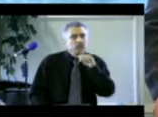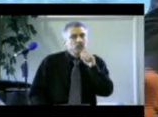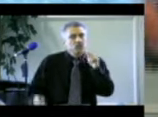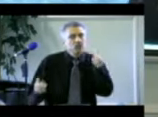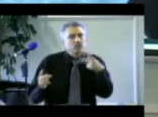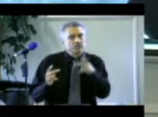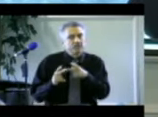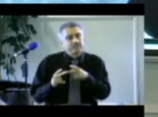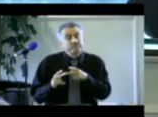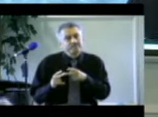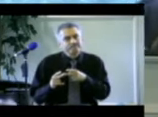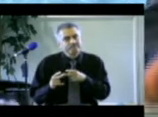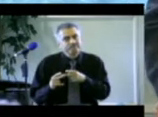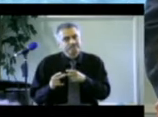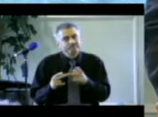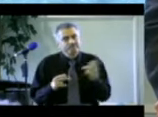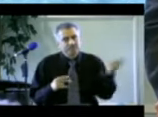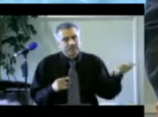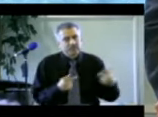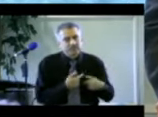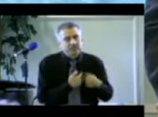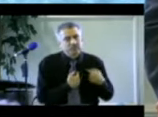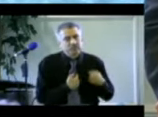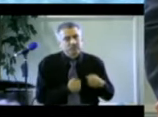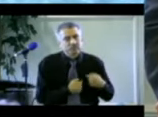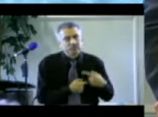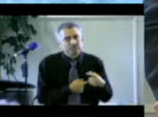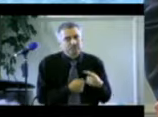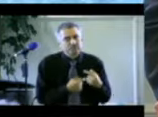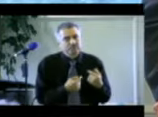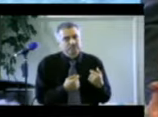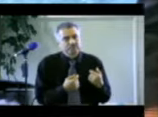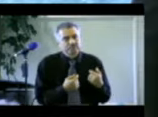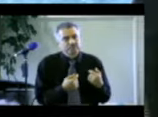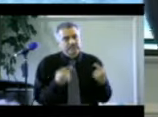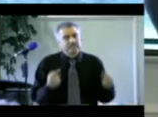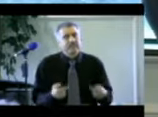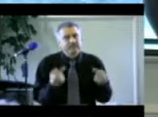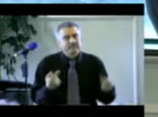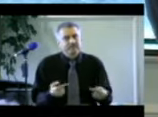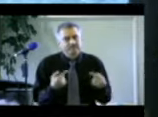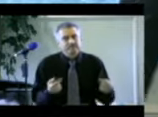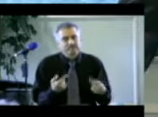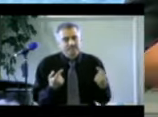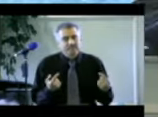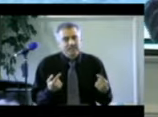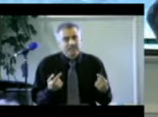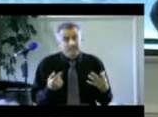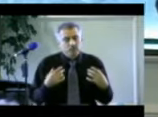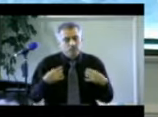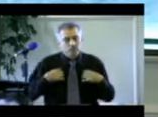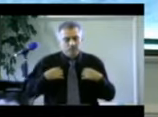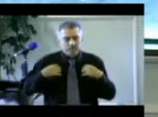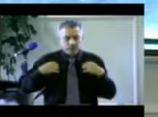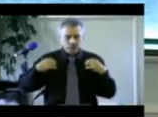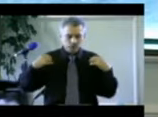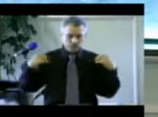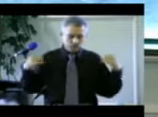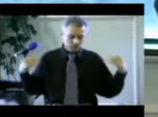sin. I'm scarred horribly. And if I took off my suit and I took